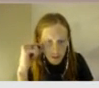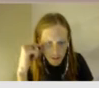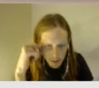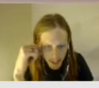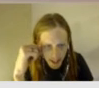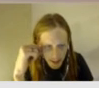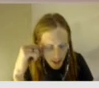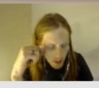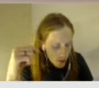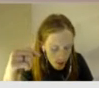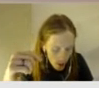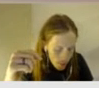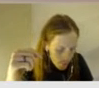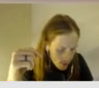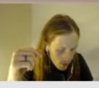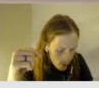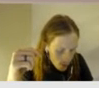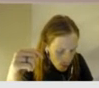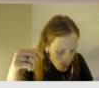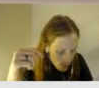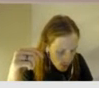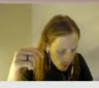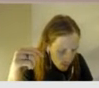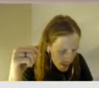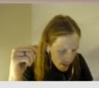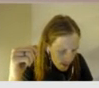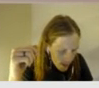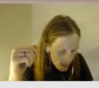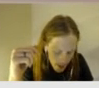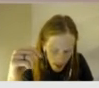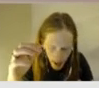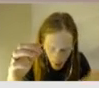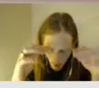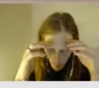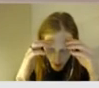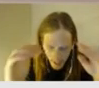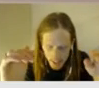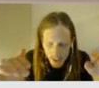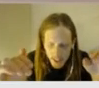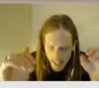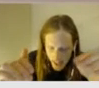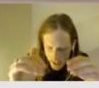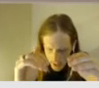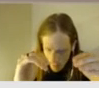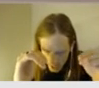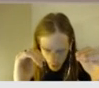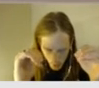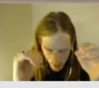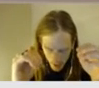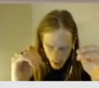happen. Yeah. Yeah. So, so do you deal with, and I want your answer to tailor to